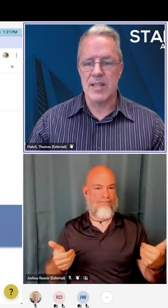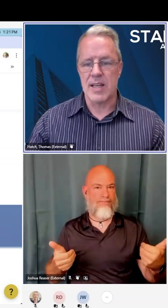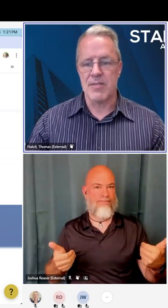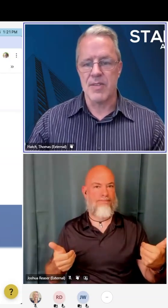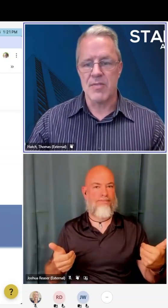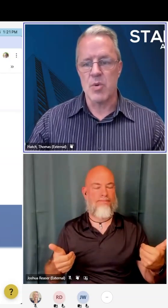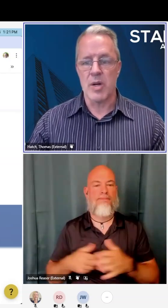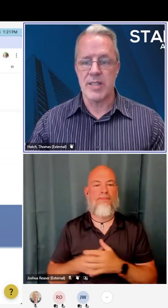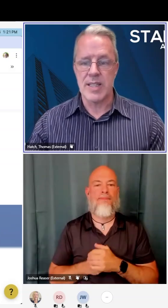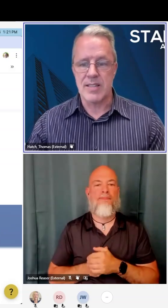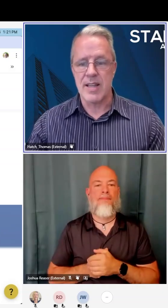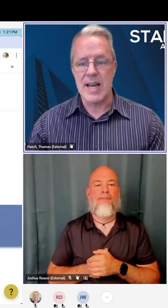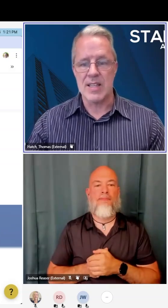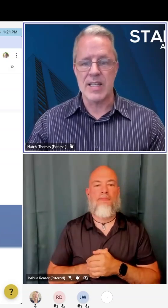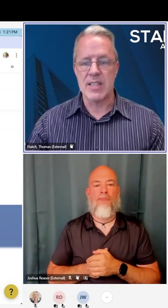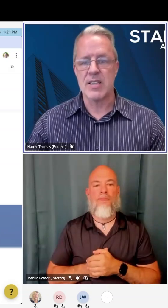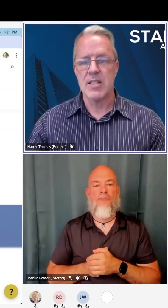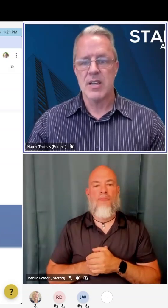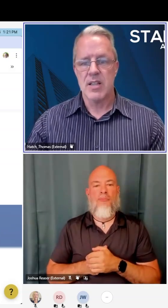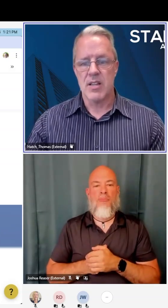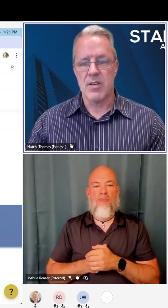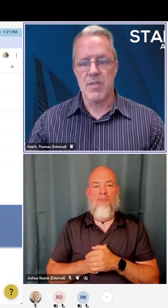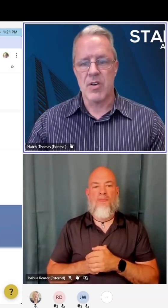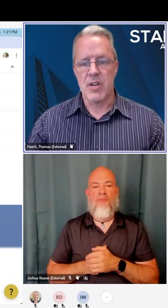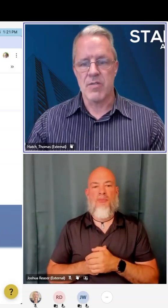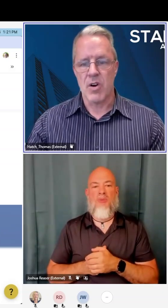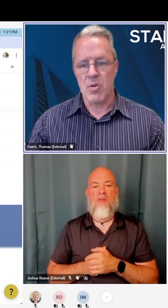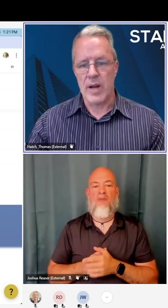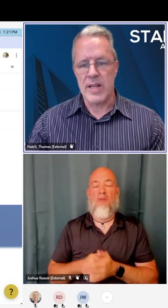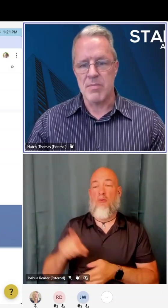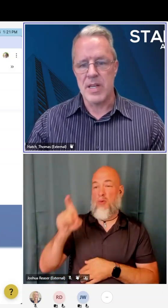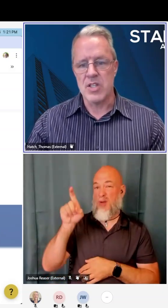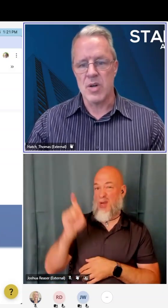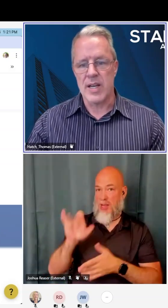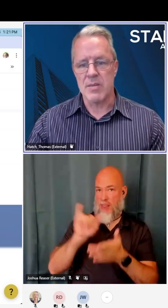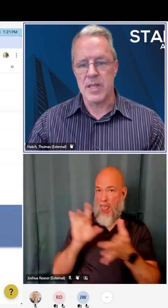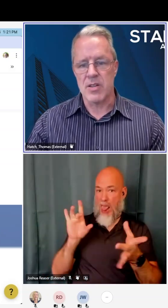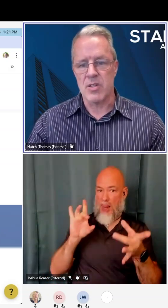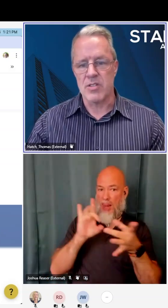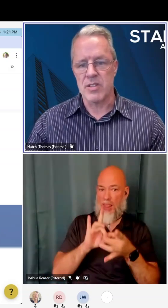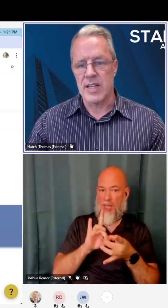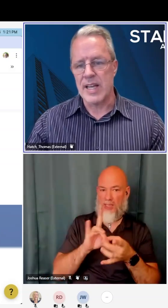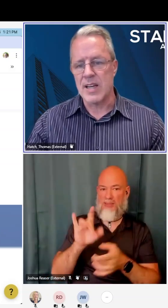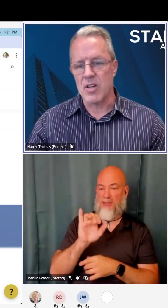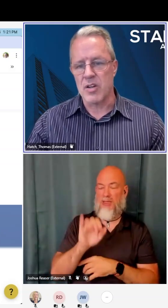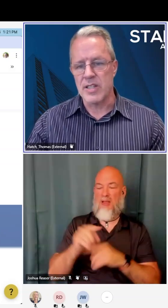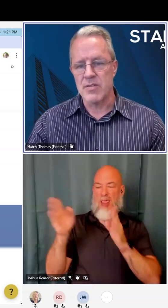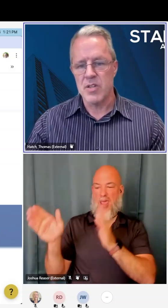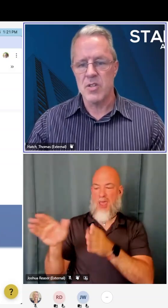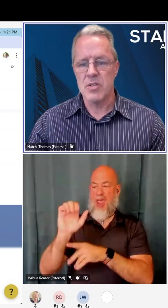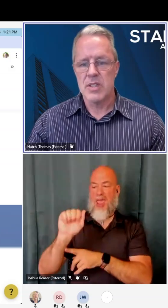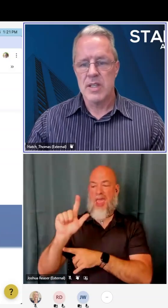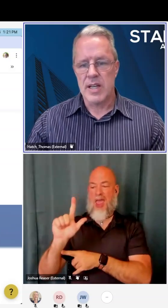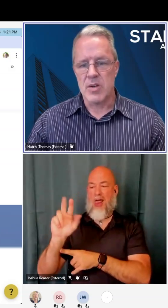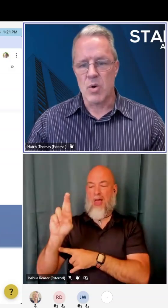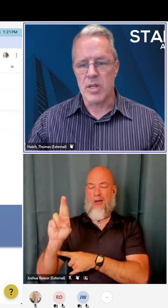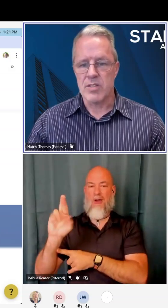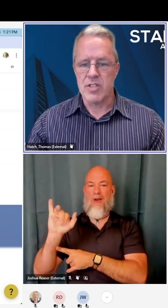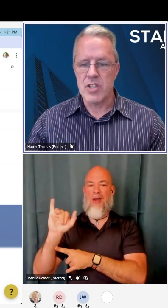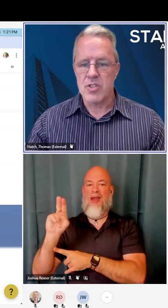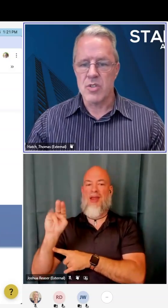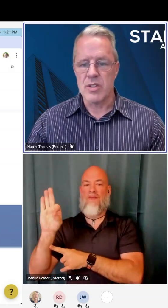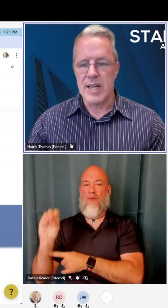link. And if you want to get to that link, the very far right menu item here is the ALR info